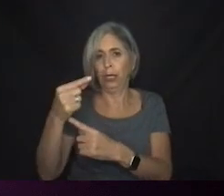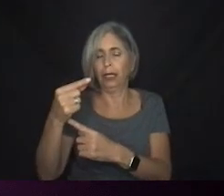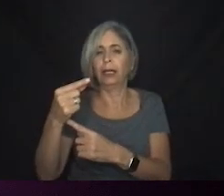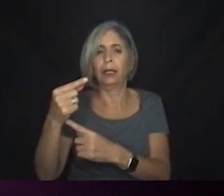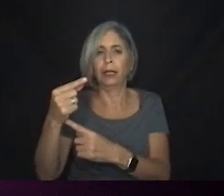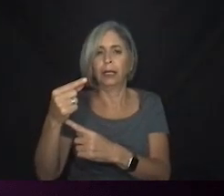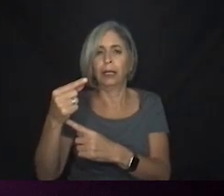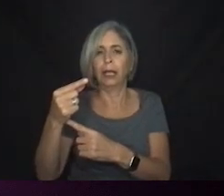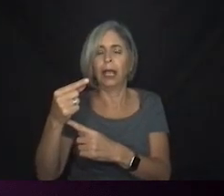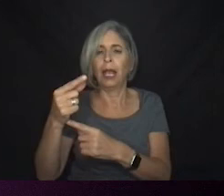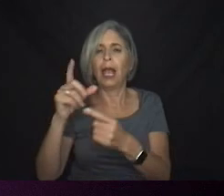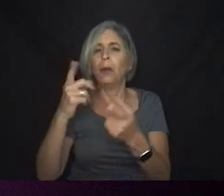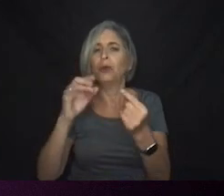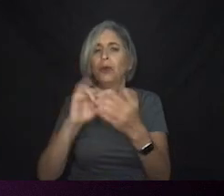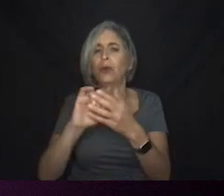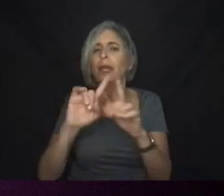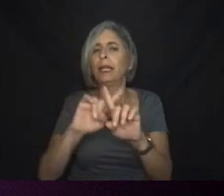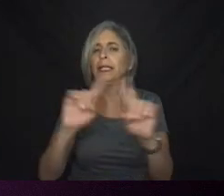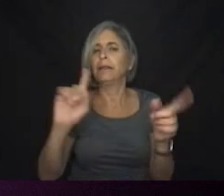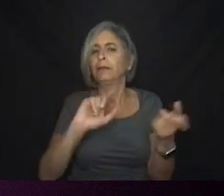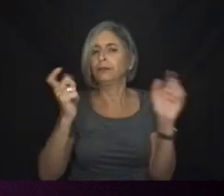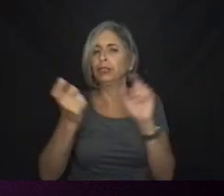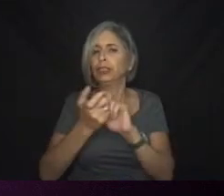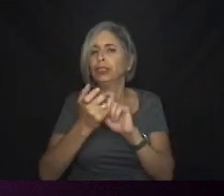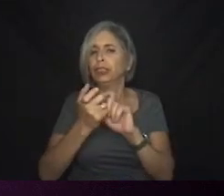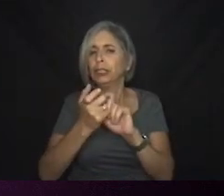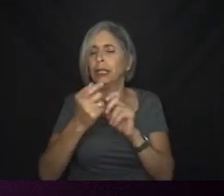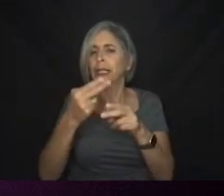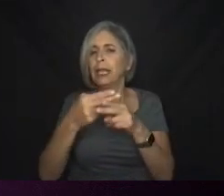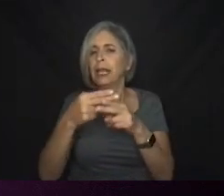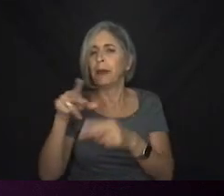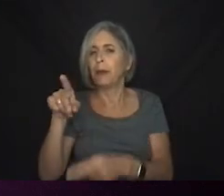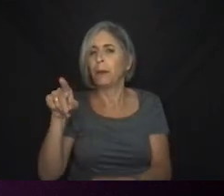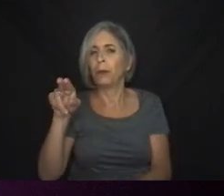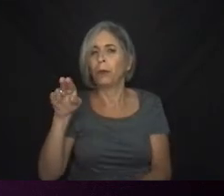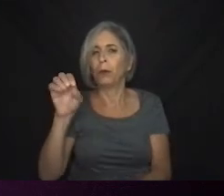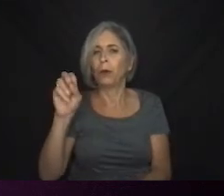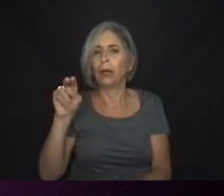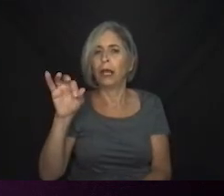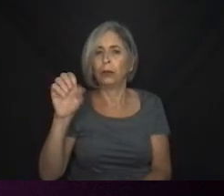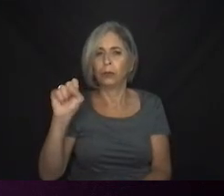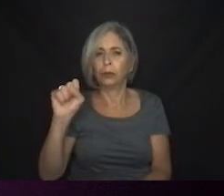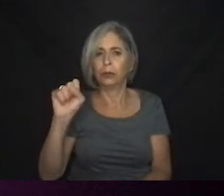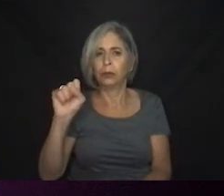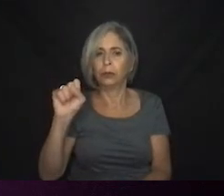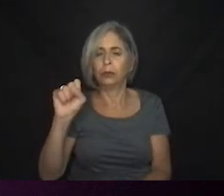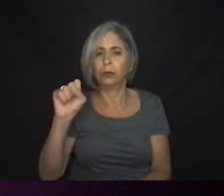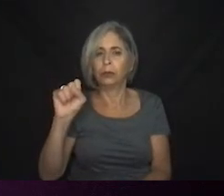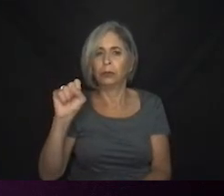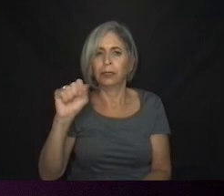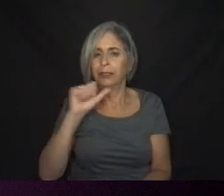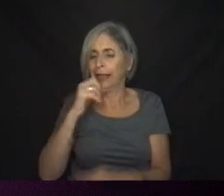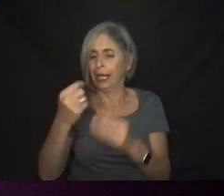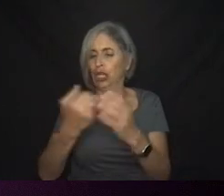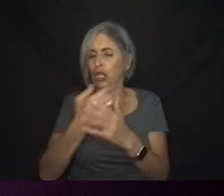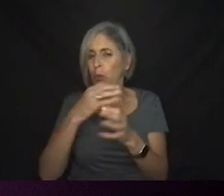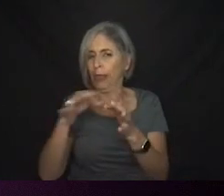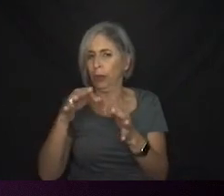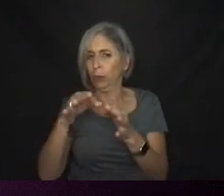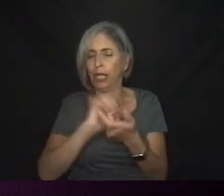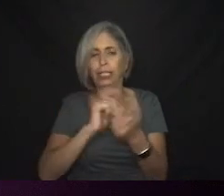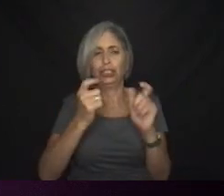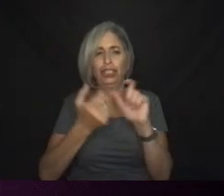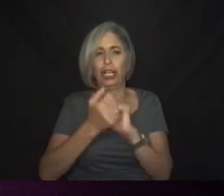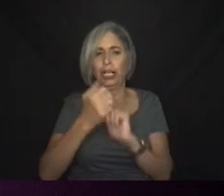actually do these changes in another branch. So I'll check out a branch called pronouns. And this is Git. This is not a new language. So now I've changed my